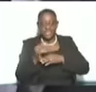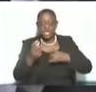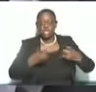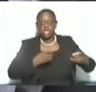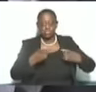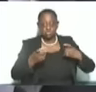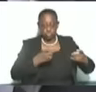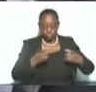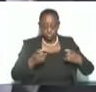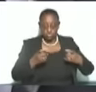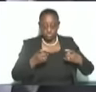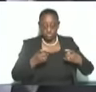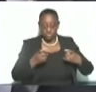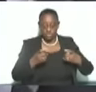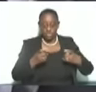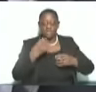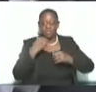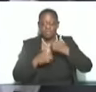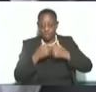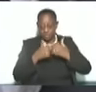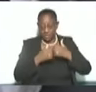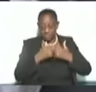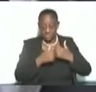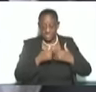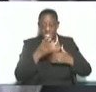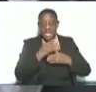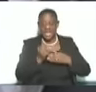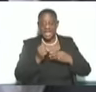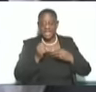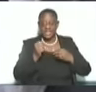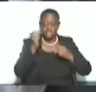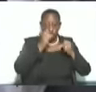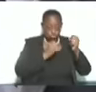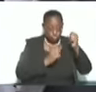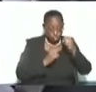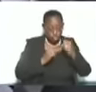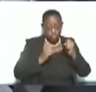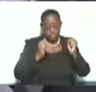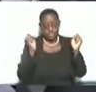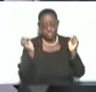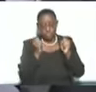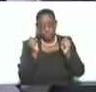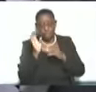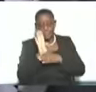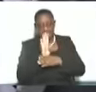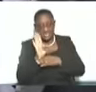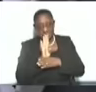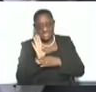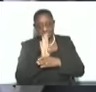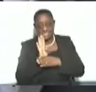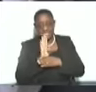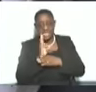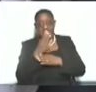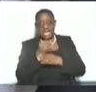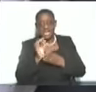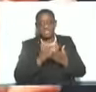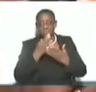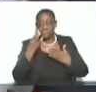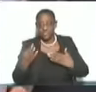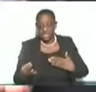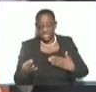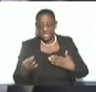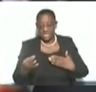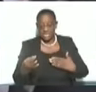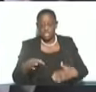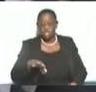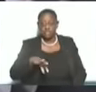out-of-control inflation and the struggles that small businesses have and their failure over the last 2 years to even